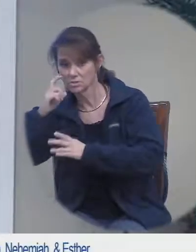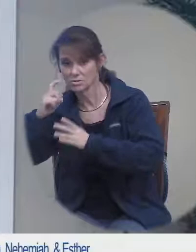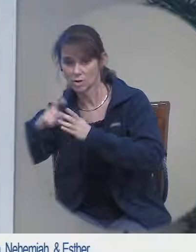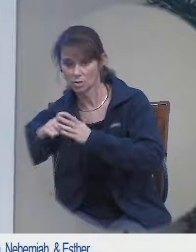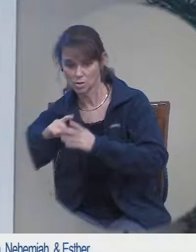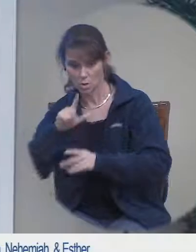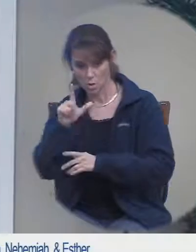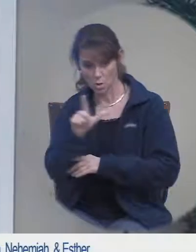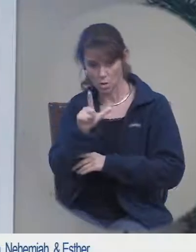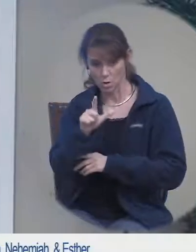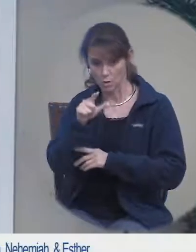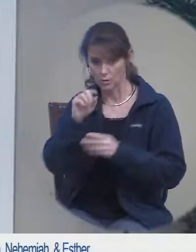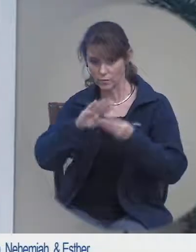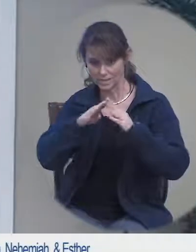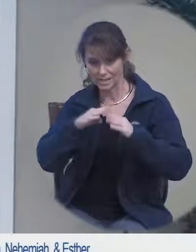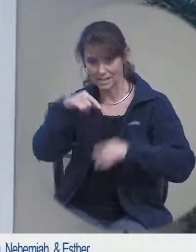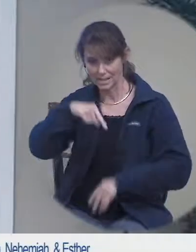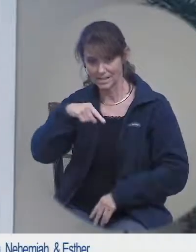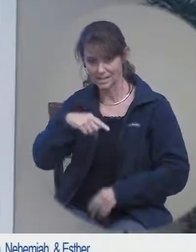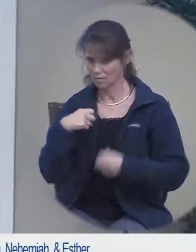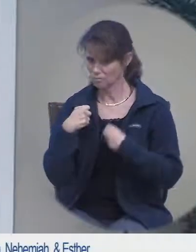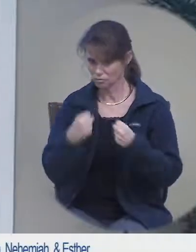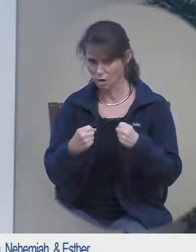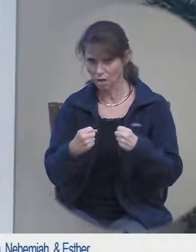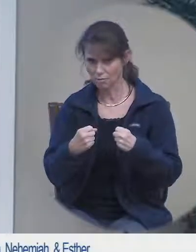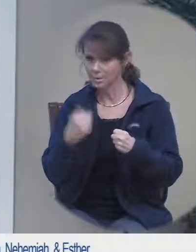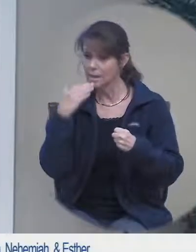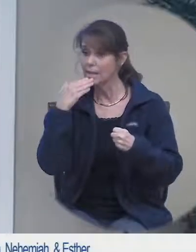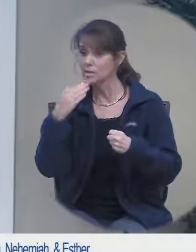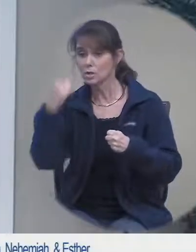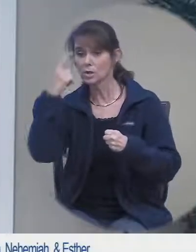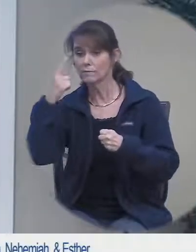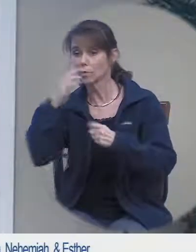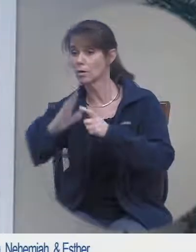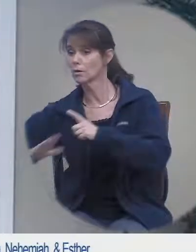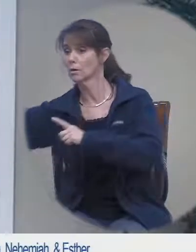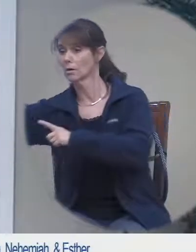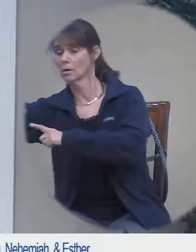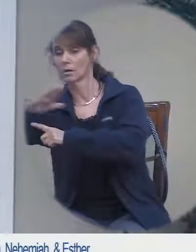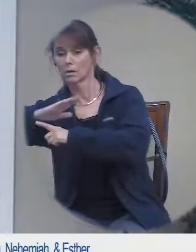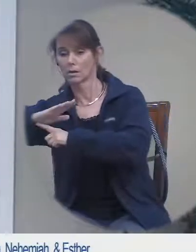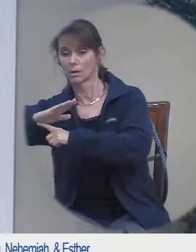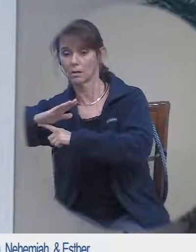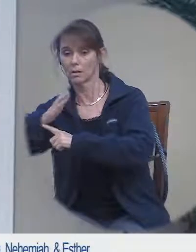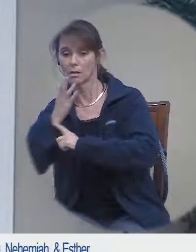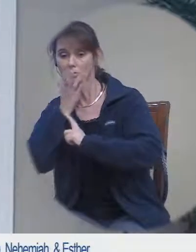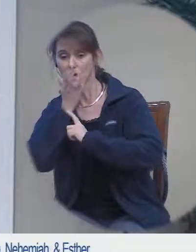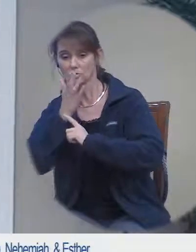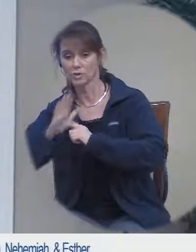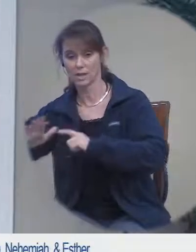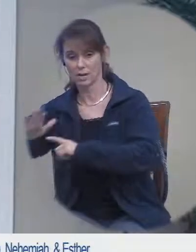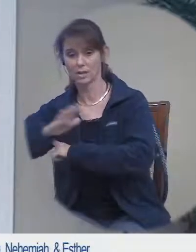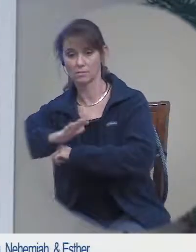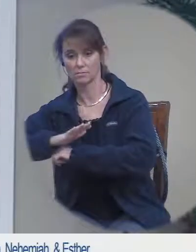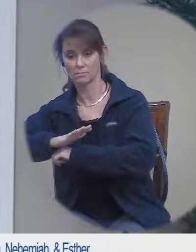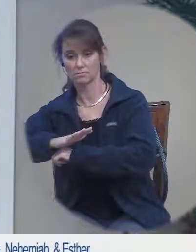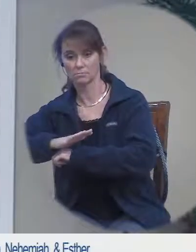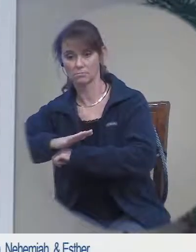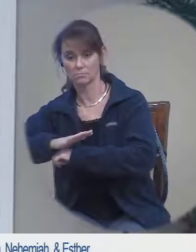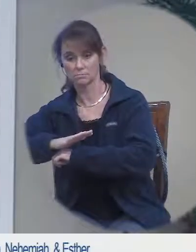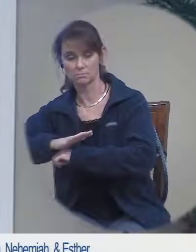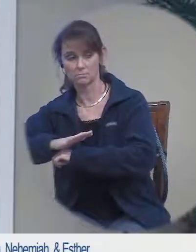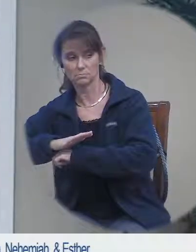being strong is good for Kentucky. If Louisville's strong, Kentucky can be strong. So it was even more important in ancient